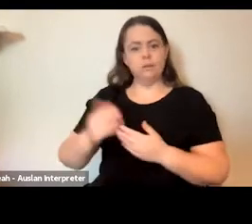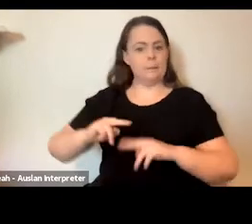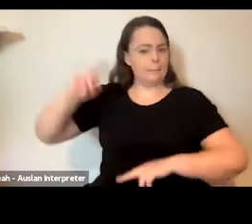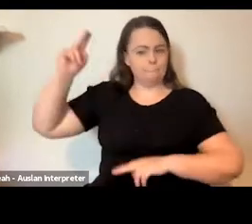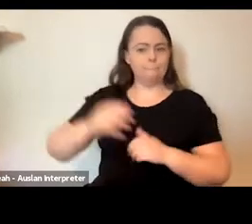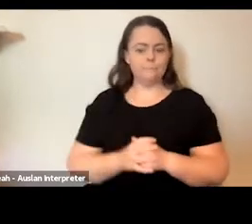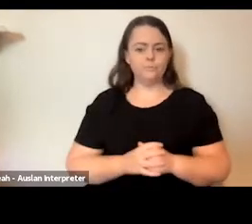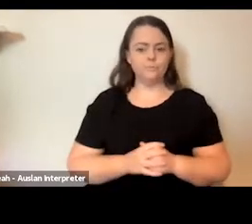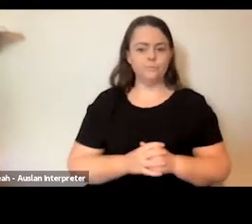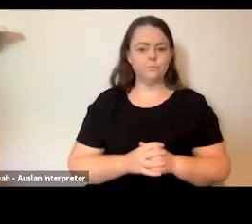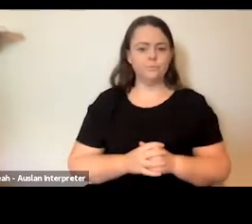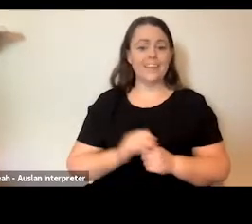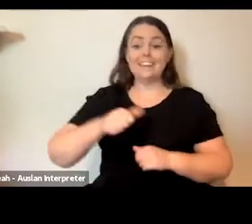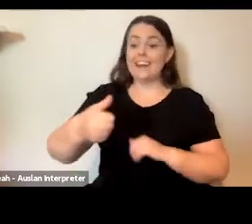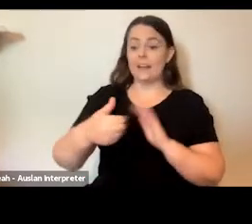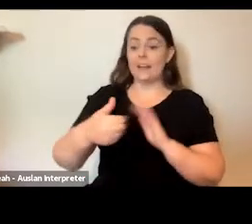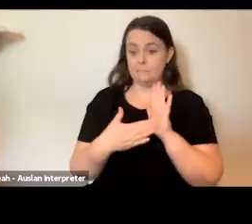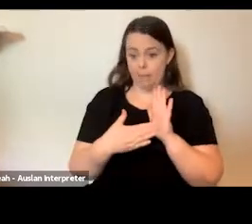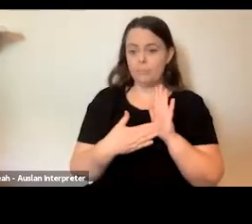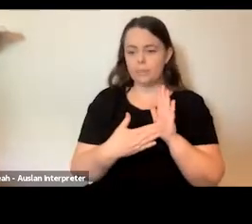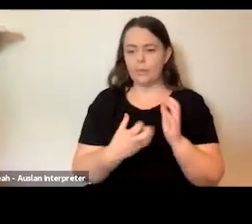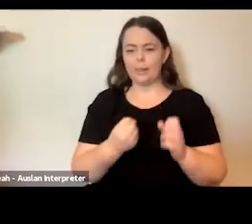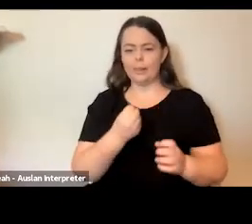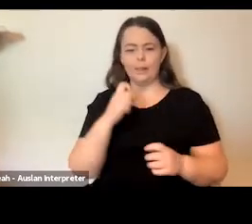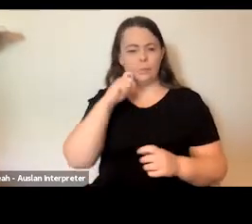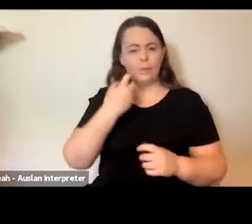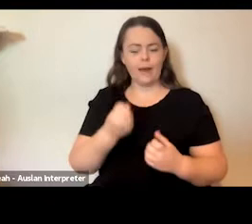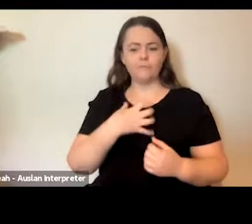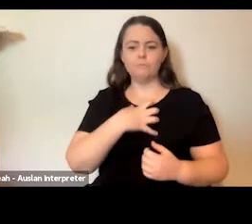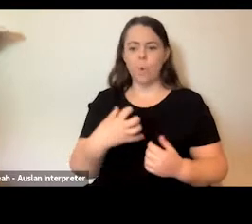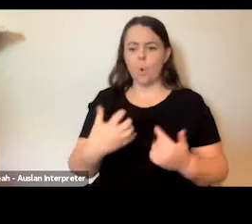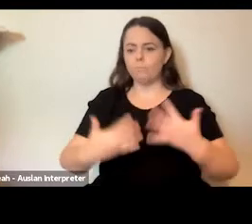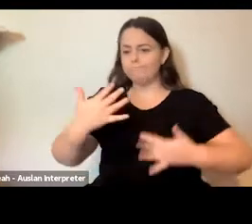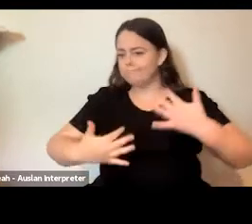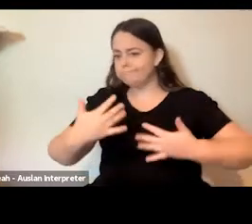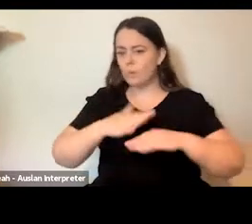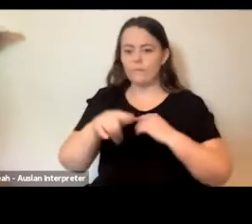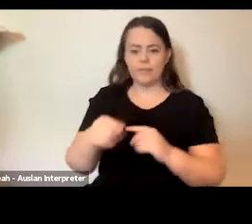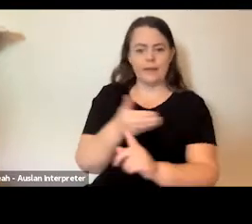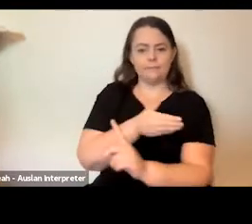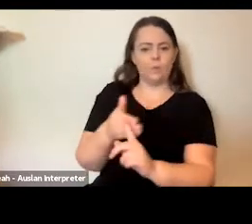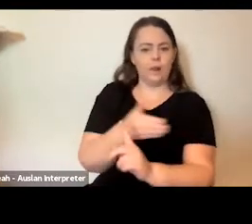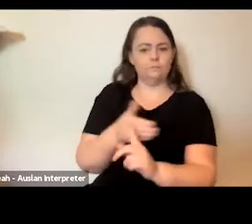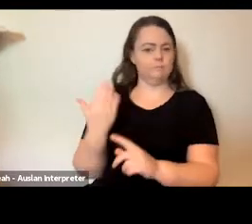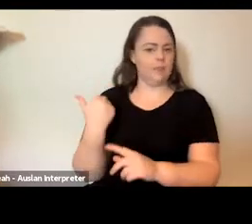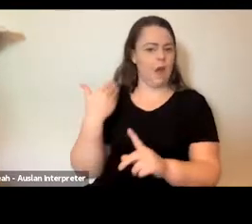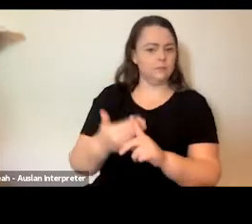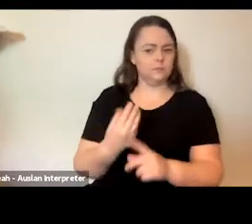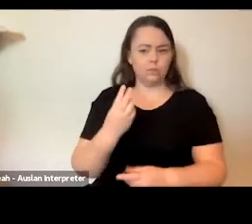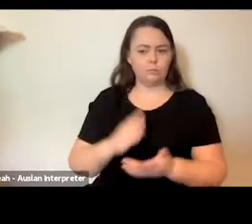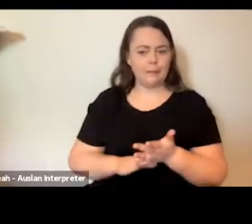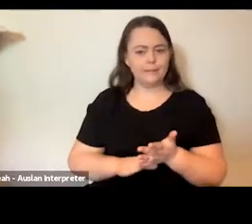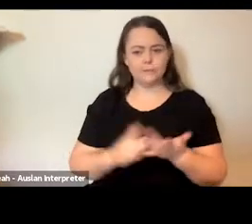month, but there has been an increase there as well. This is a little bit of an older graph, but just showing